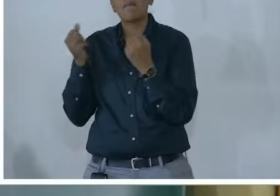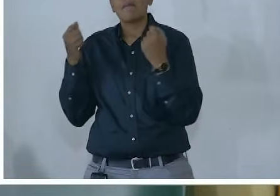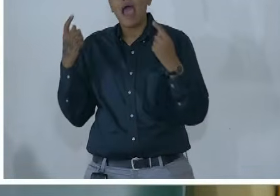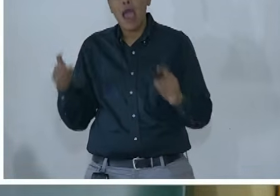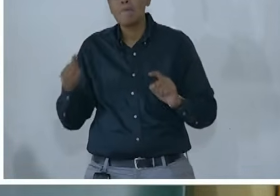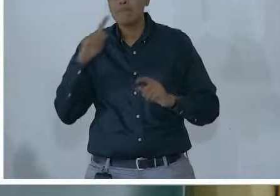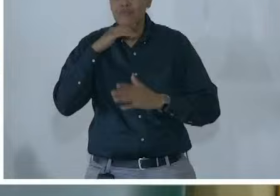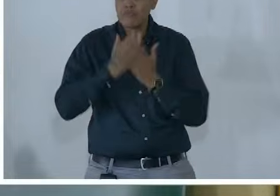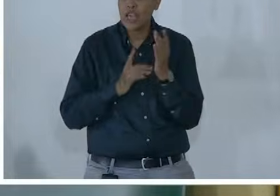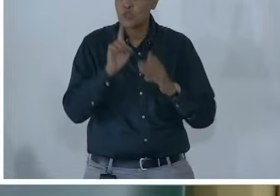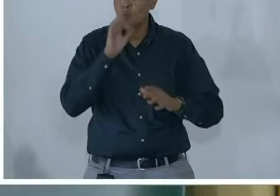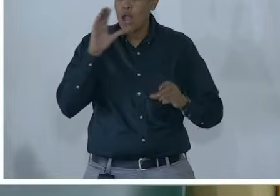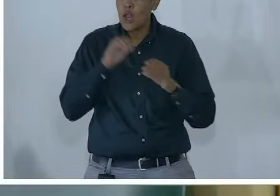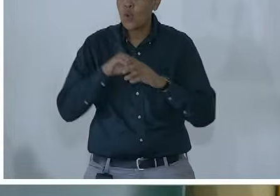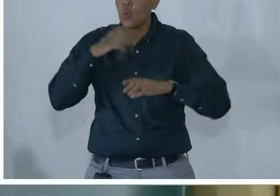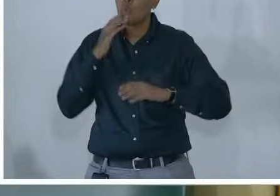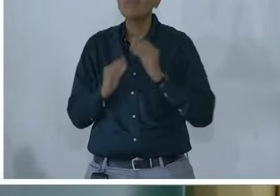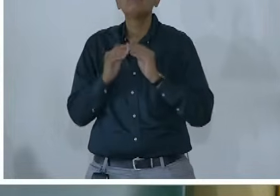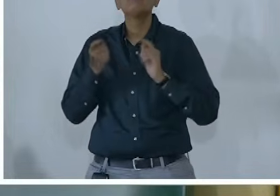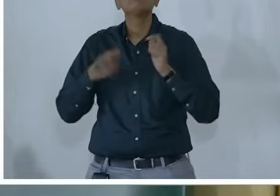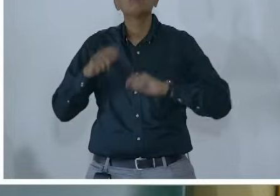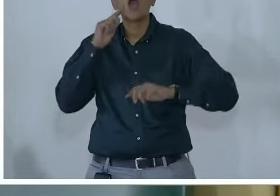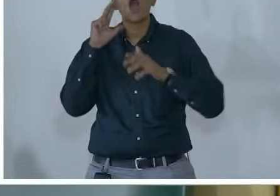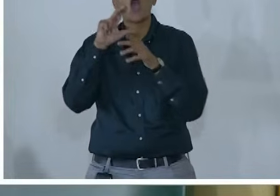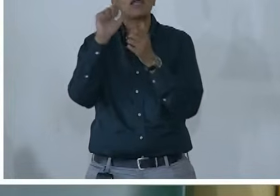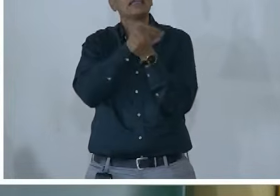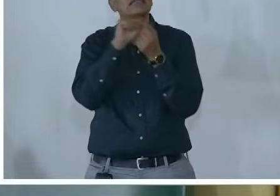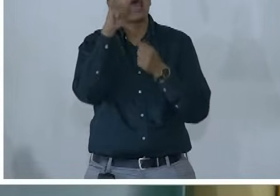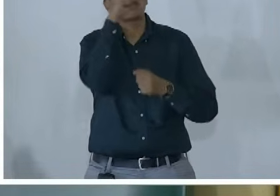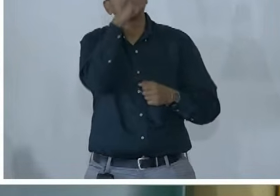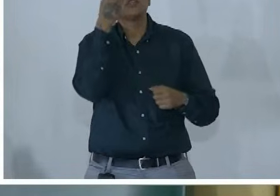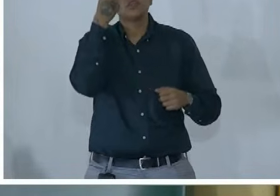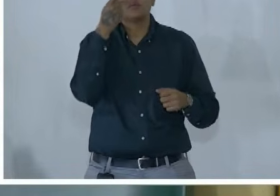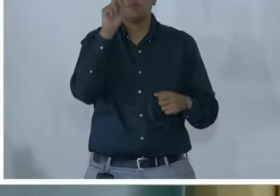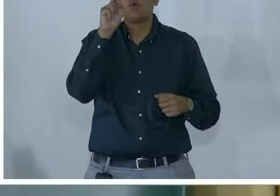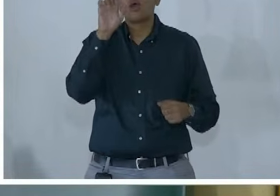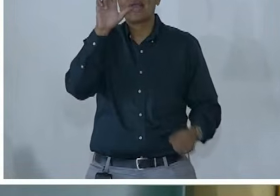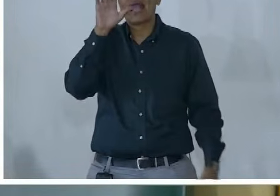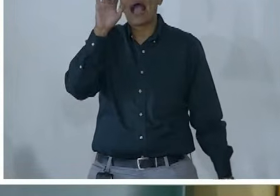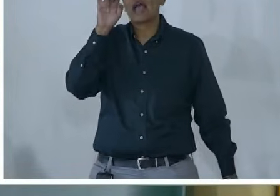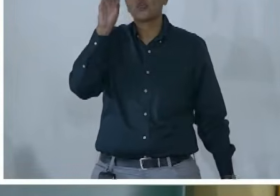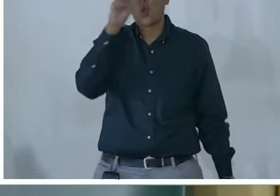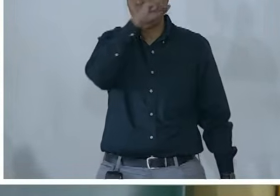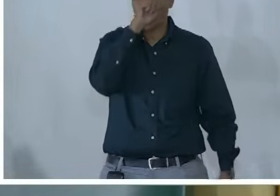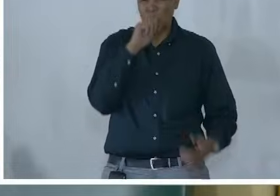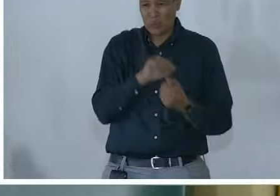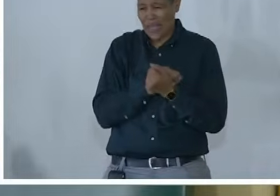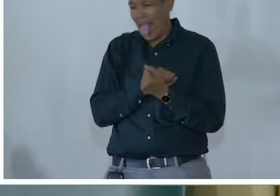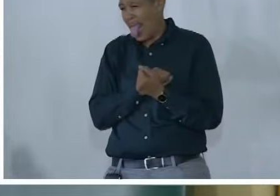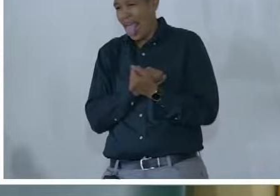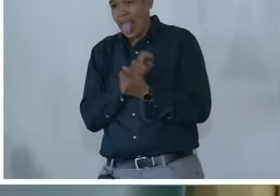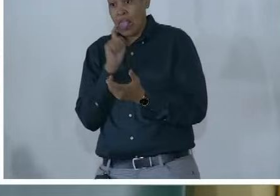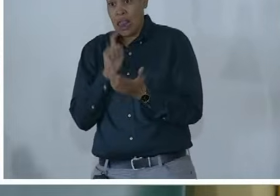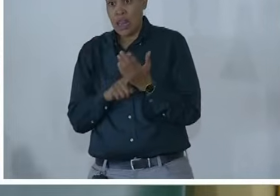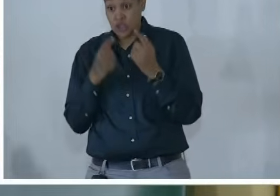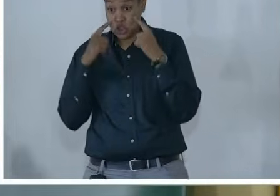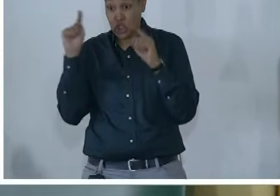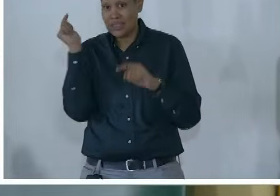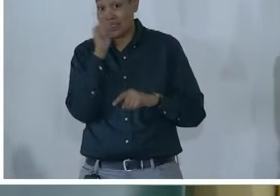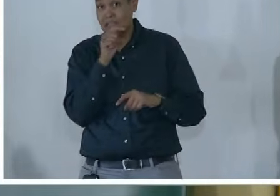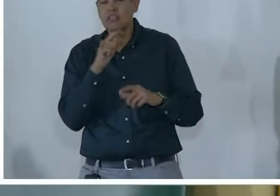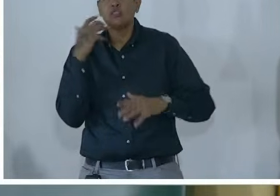also includes the rehabilitation of the hurricane-damaged Port Kaiser, recognizing that the success of the refinery depends